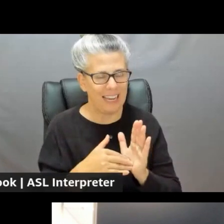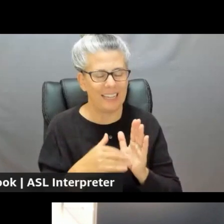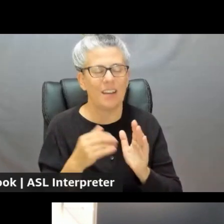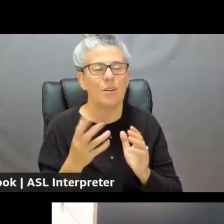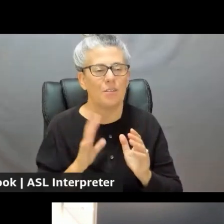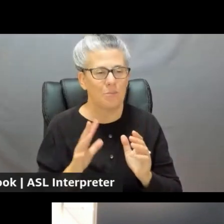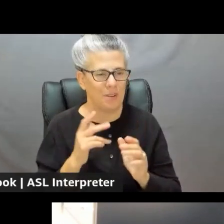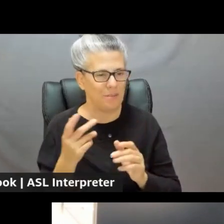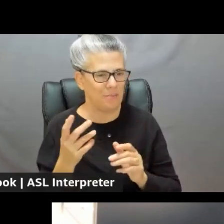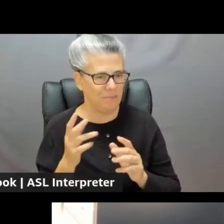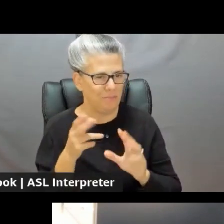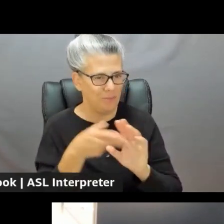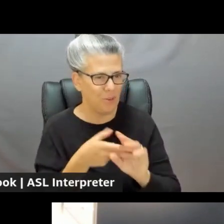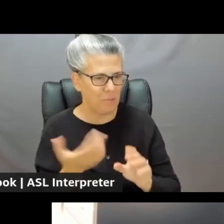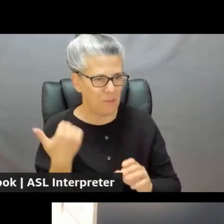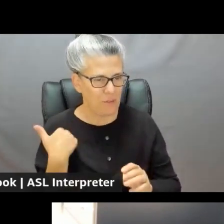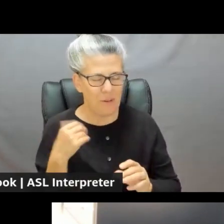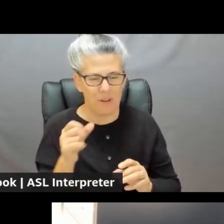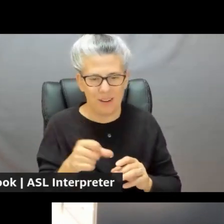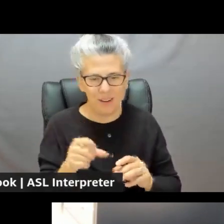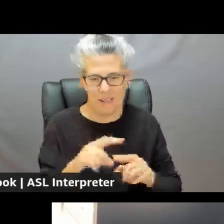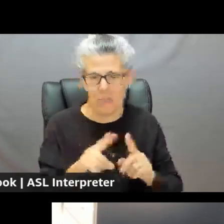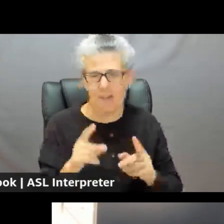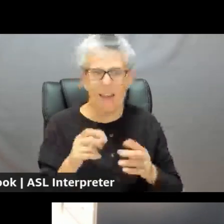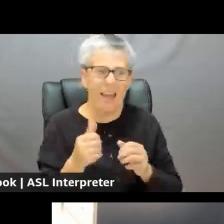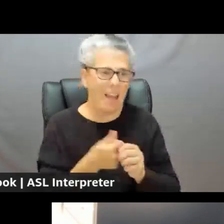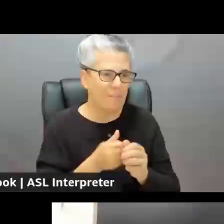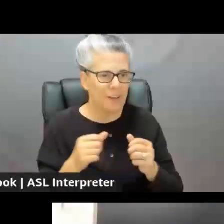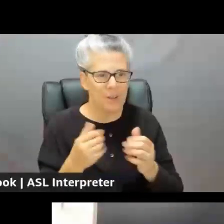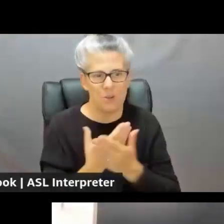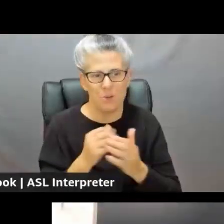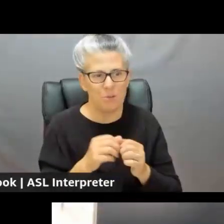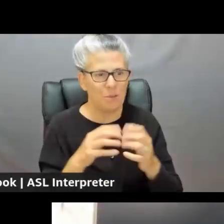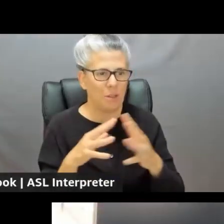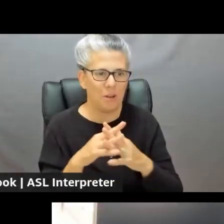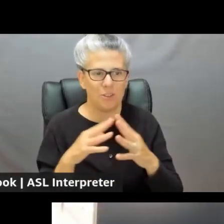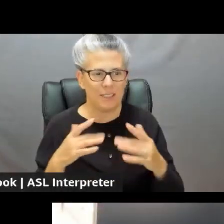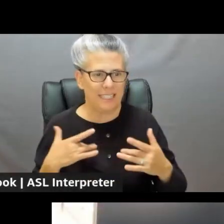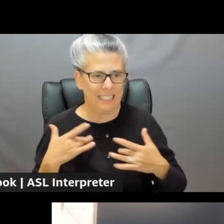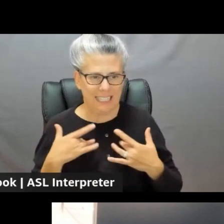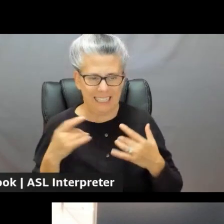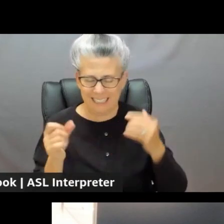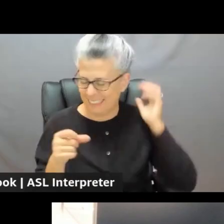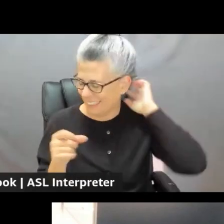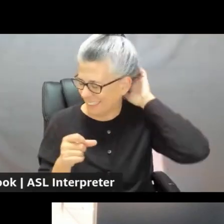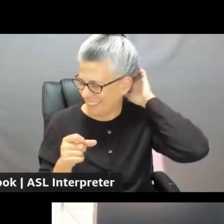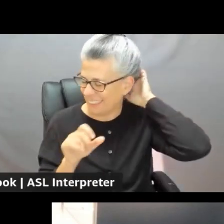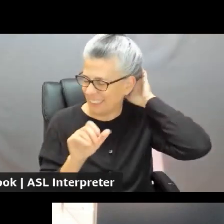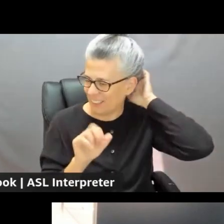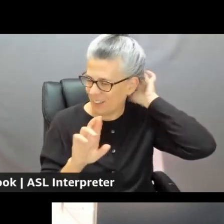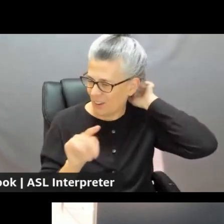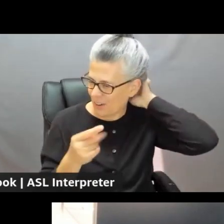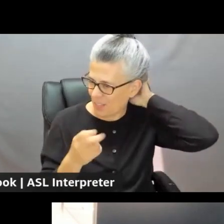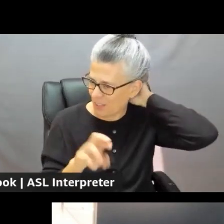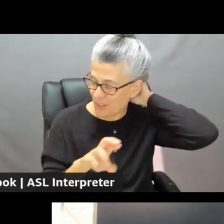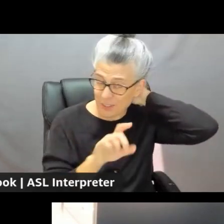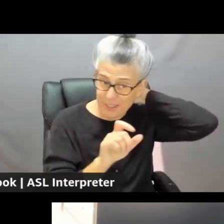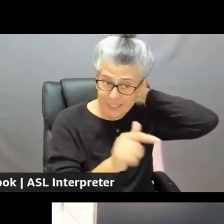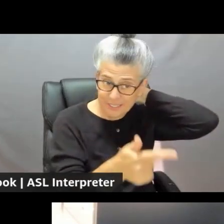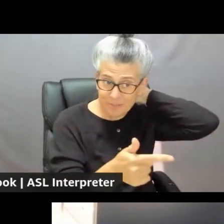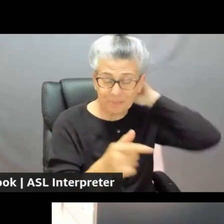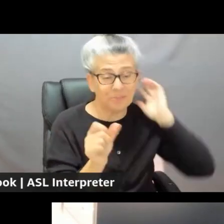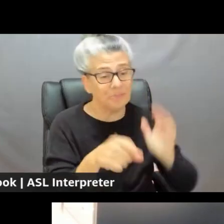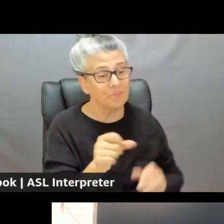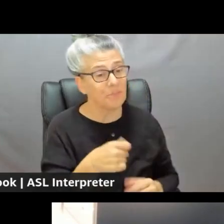really excited to talk about all the amazing launches we are doing today. Arthur? Yeah, hey everyone, I'm Arthur,